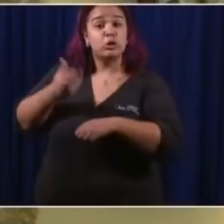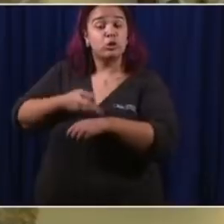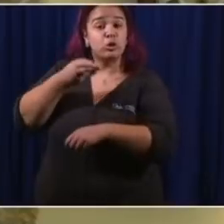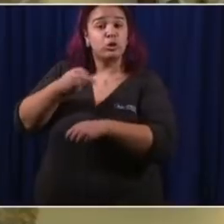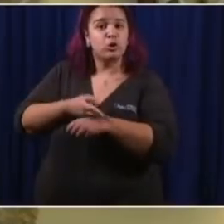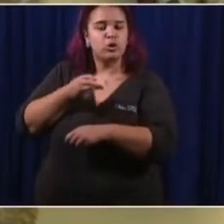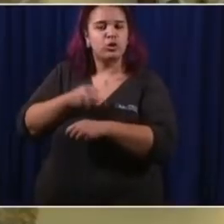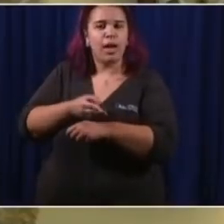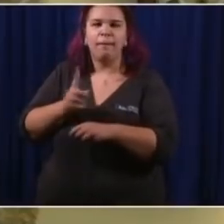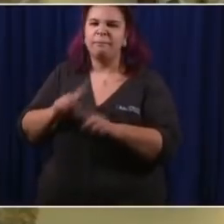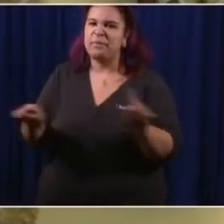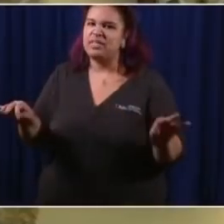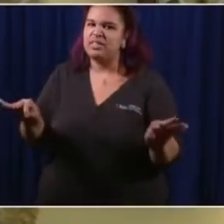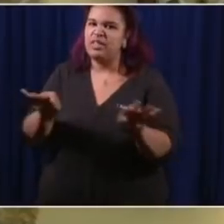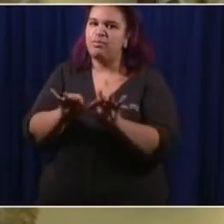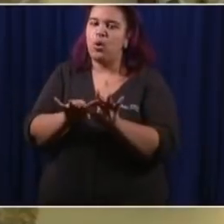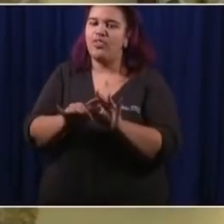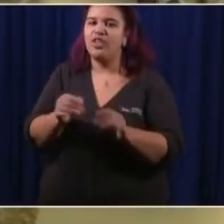their strengths are, just as the